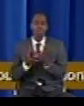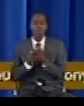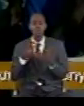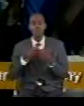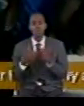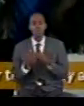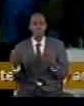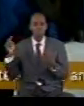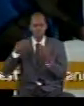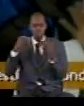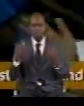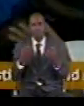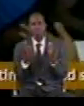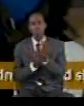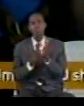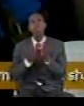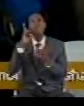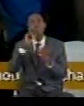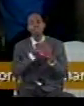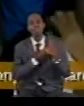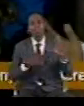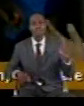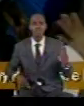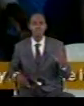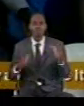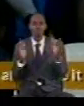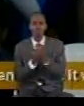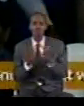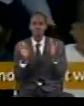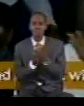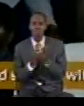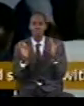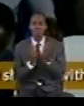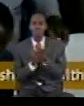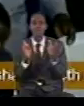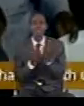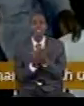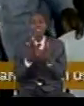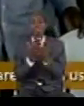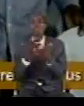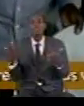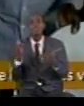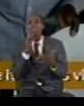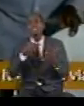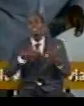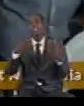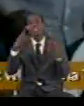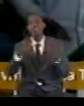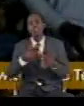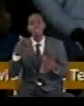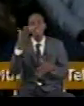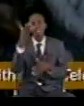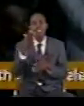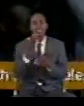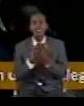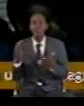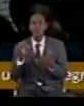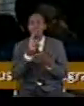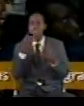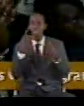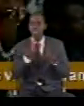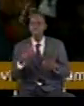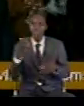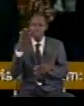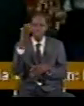Lord. Jam your hands together again. Something is happening over there. Something is happening over